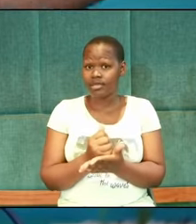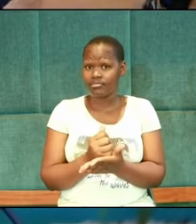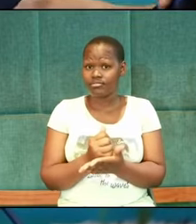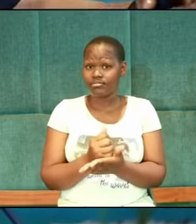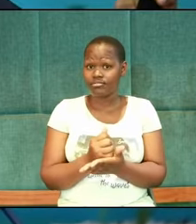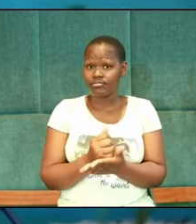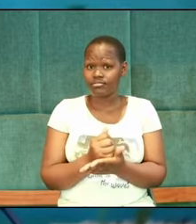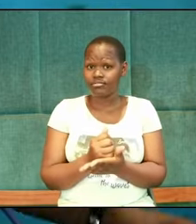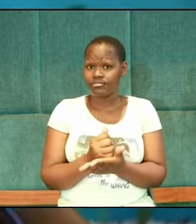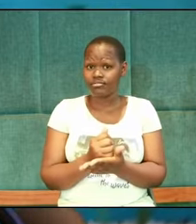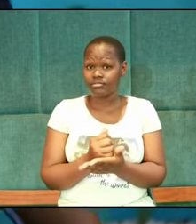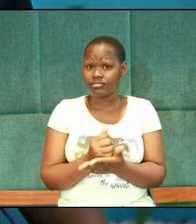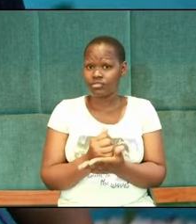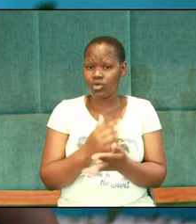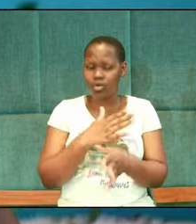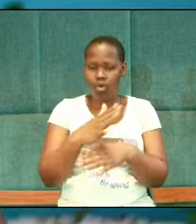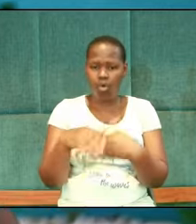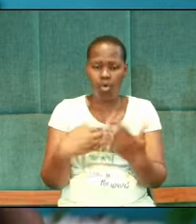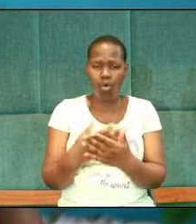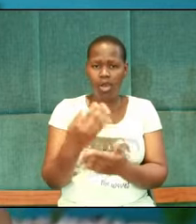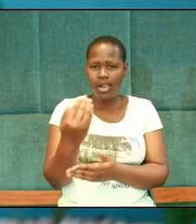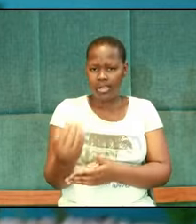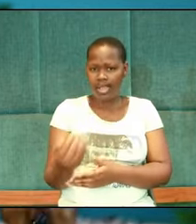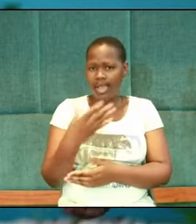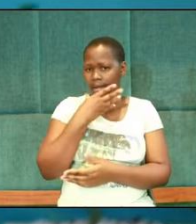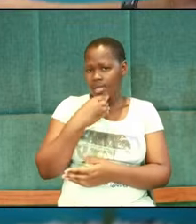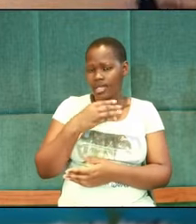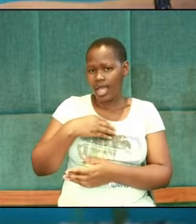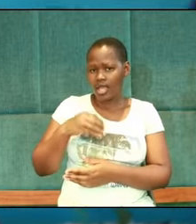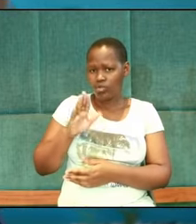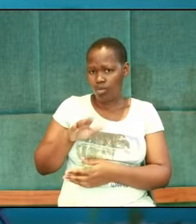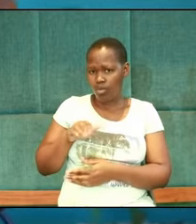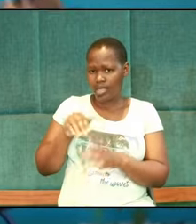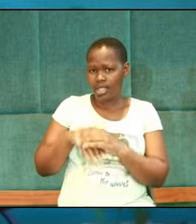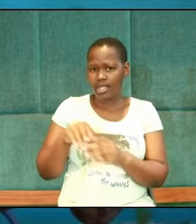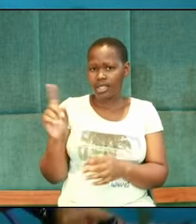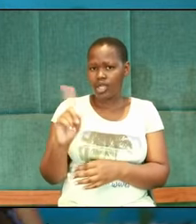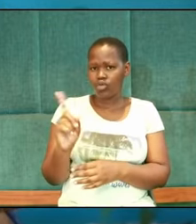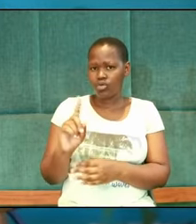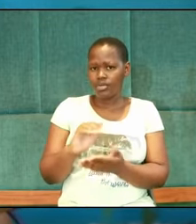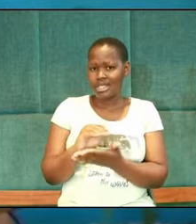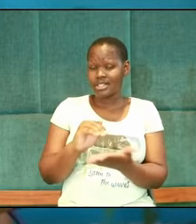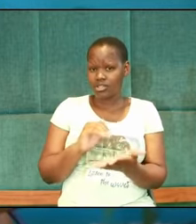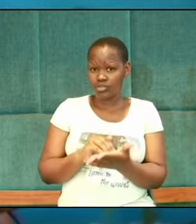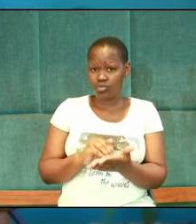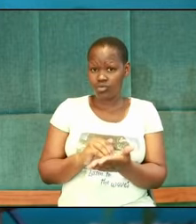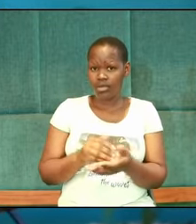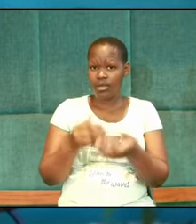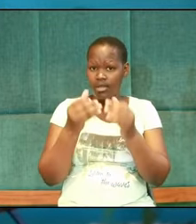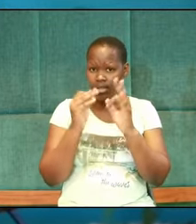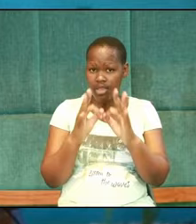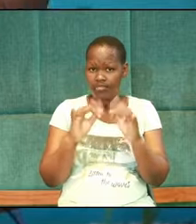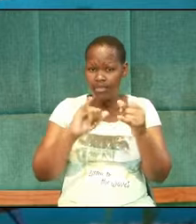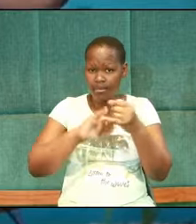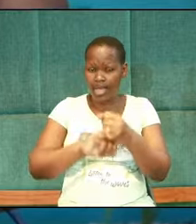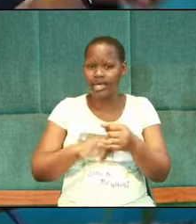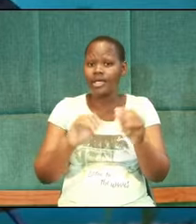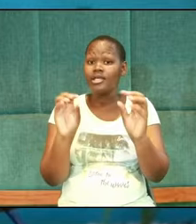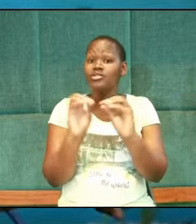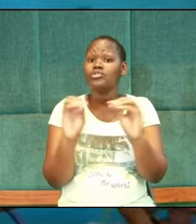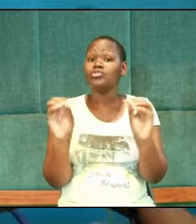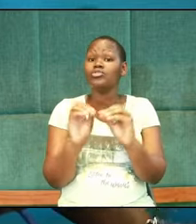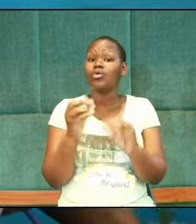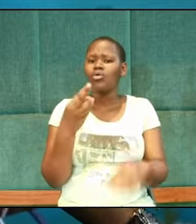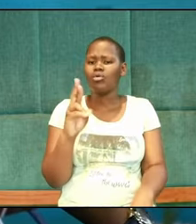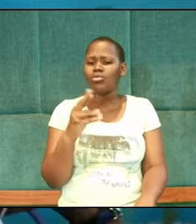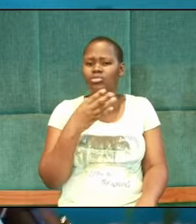an appeal. All the young men and women in Nairobi Central, if you are not married, or the